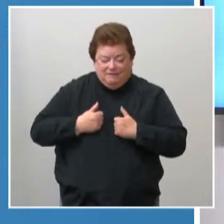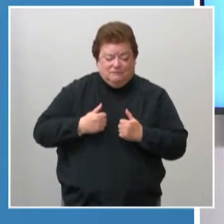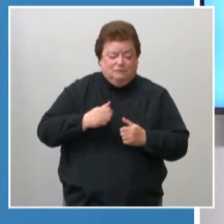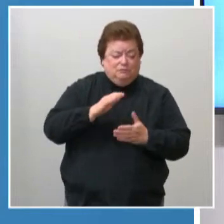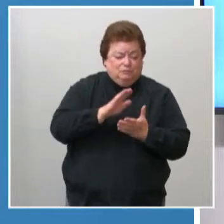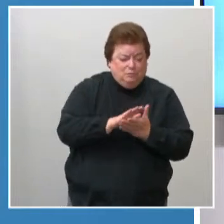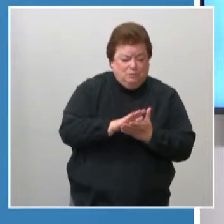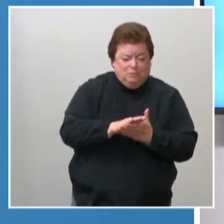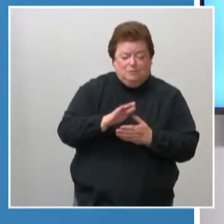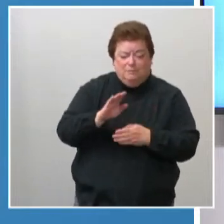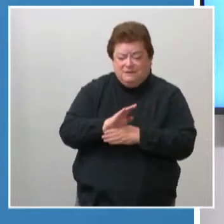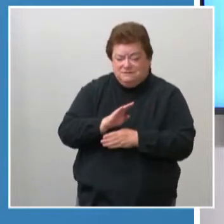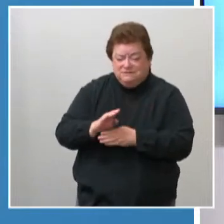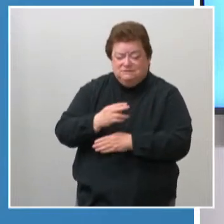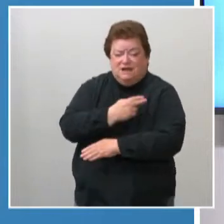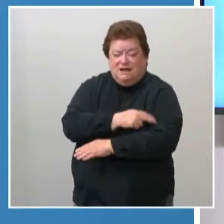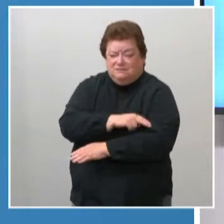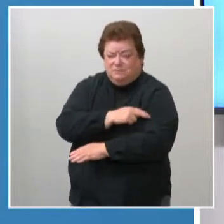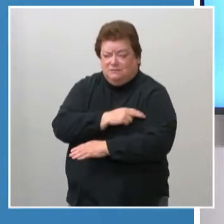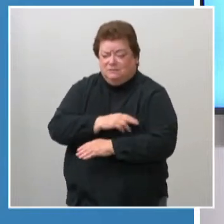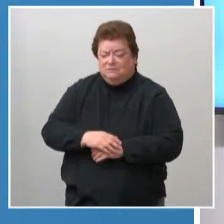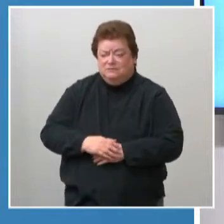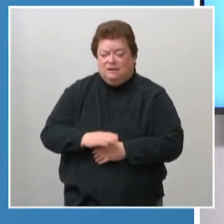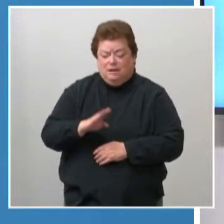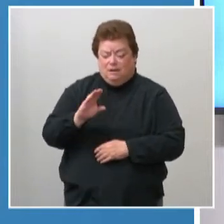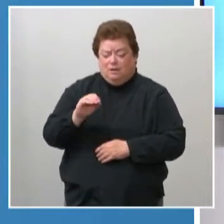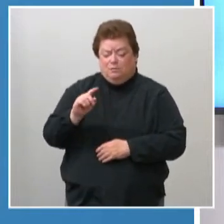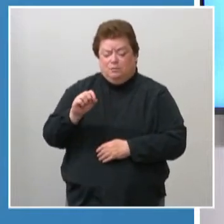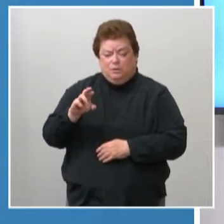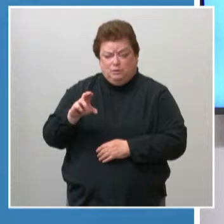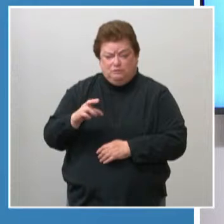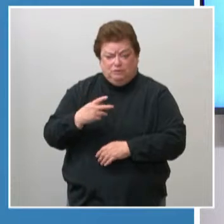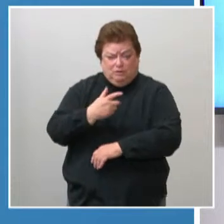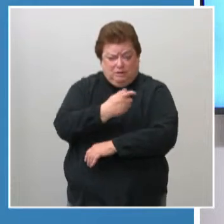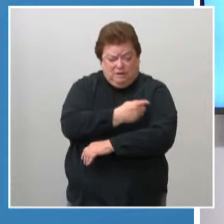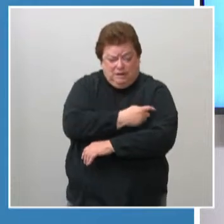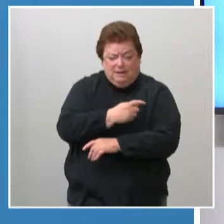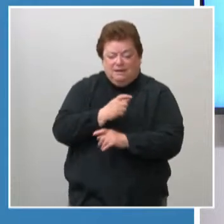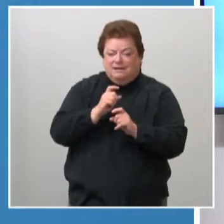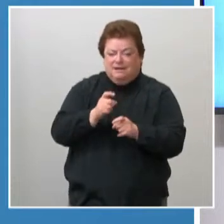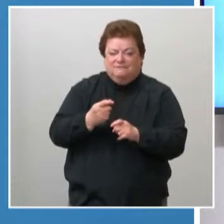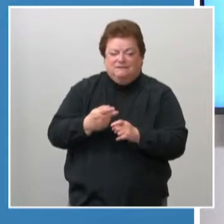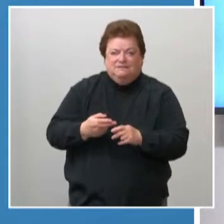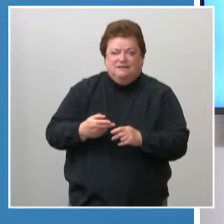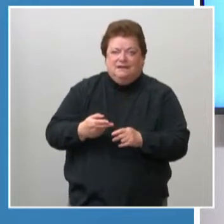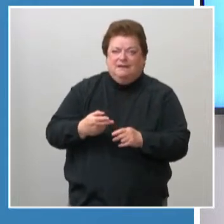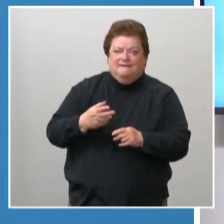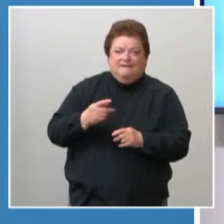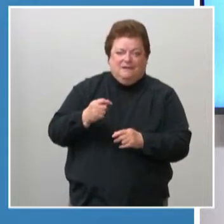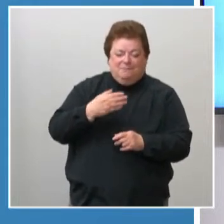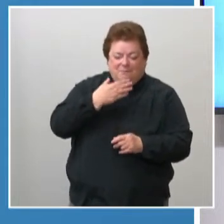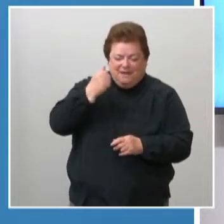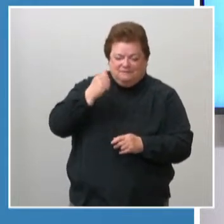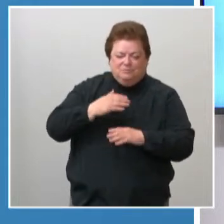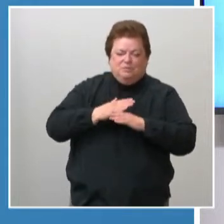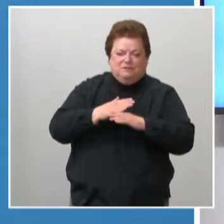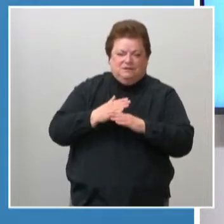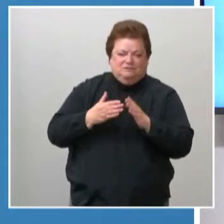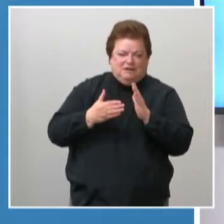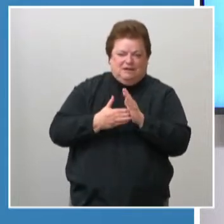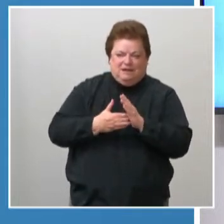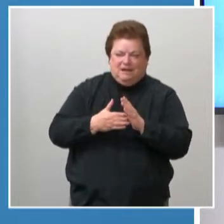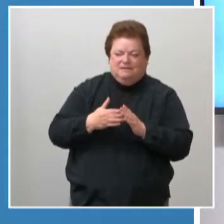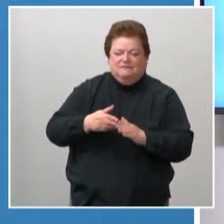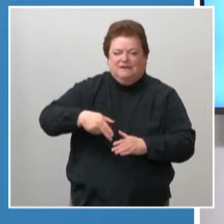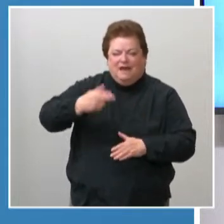our hospitals. A booster dose provides the best protection against highly transmittable